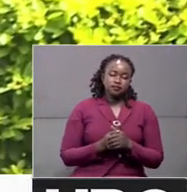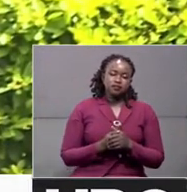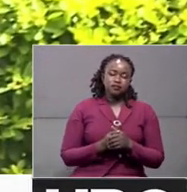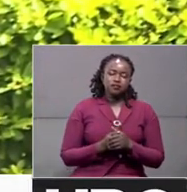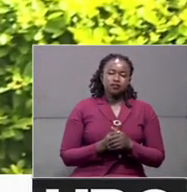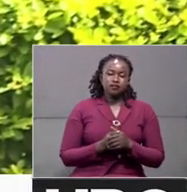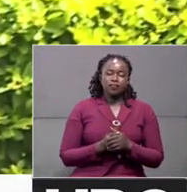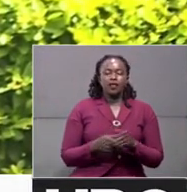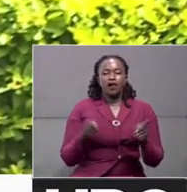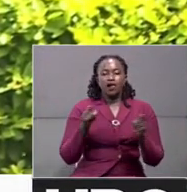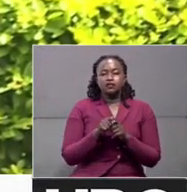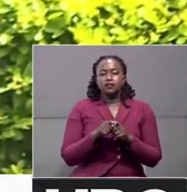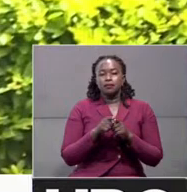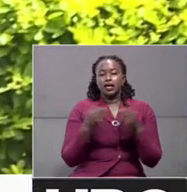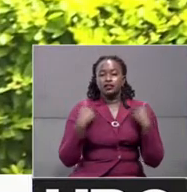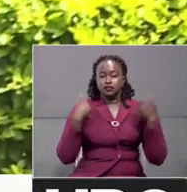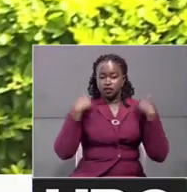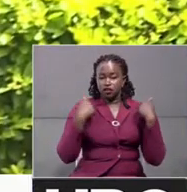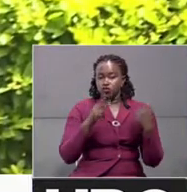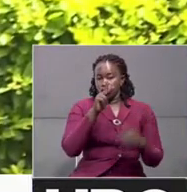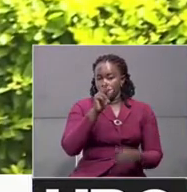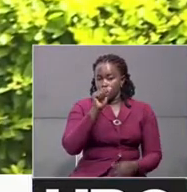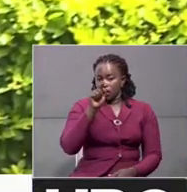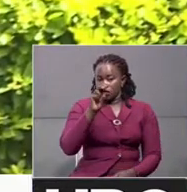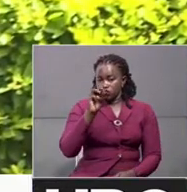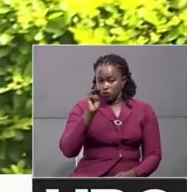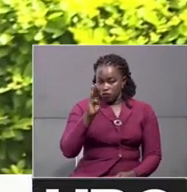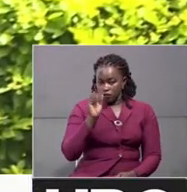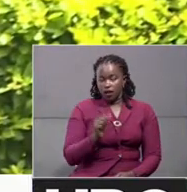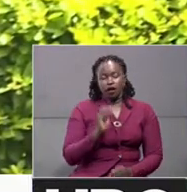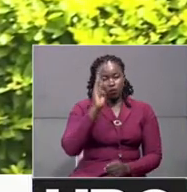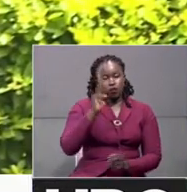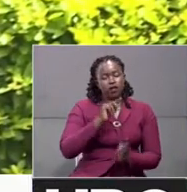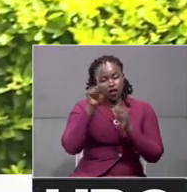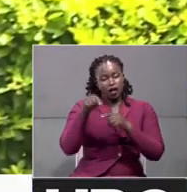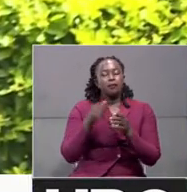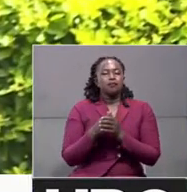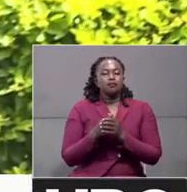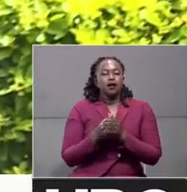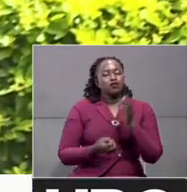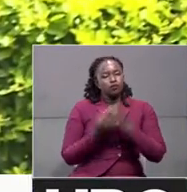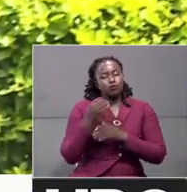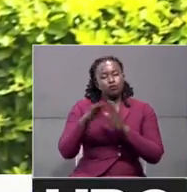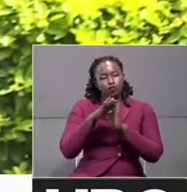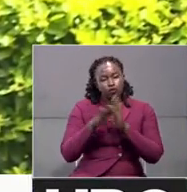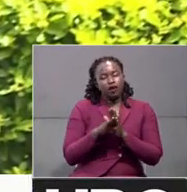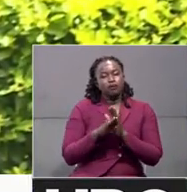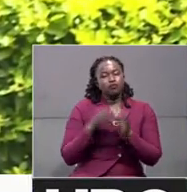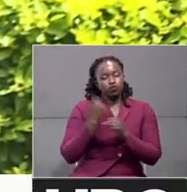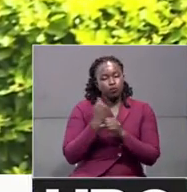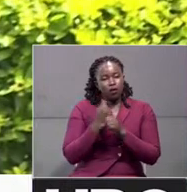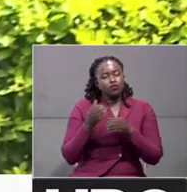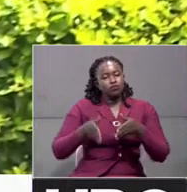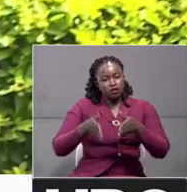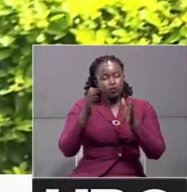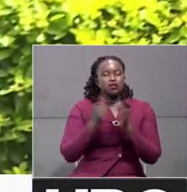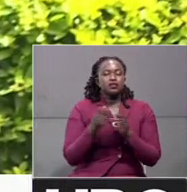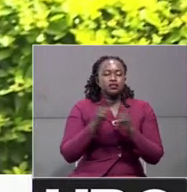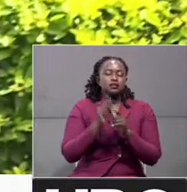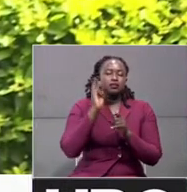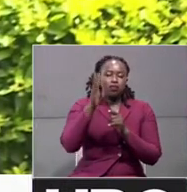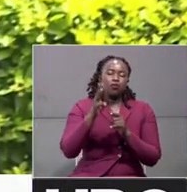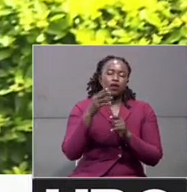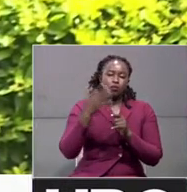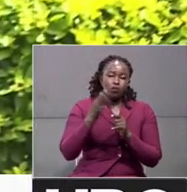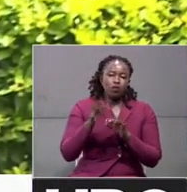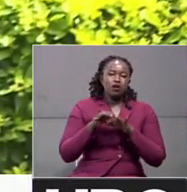Era General Katumba agenda kujja mukore program yokola obuguto obwo mu byalo byammwe. Tugenda okusindika amazzi tugaje mu Katonga